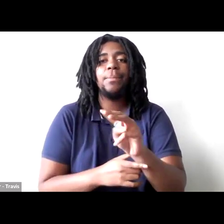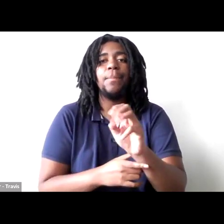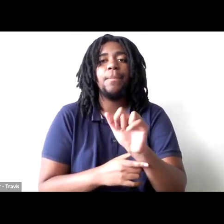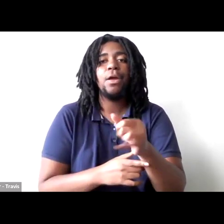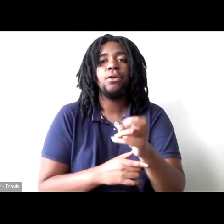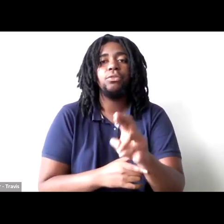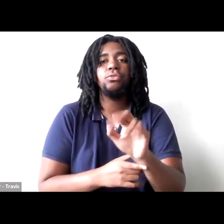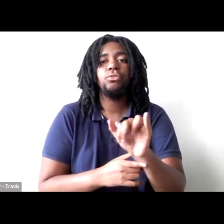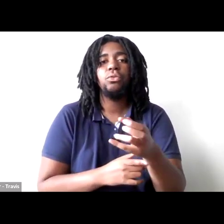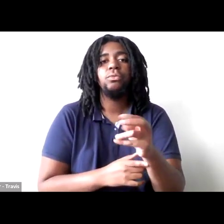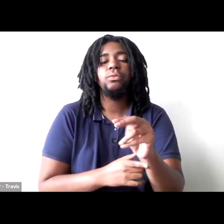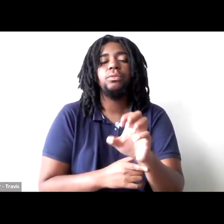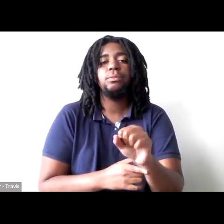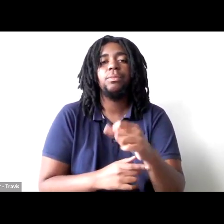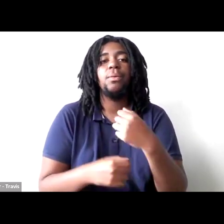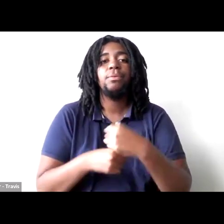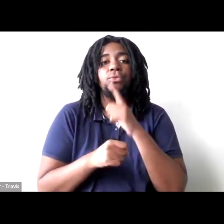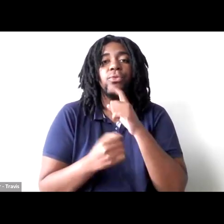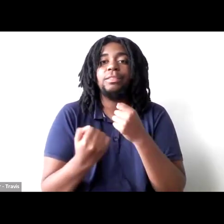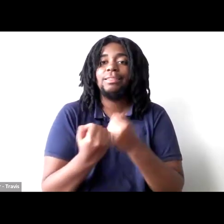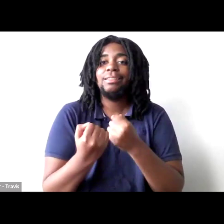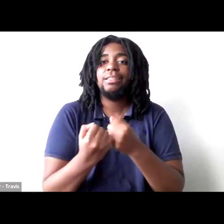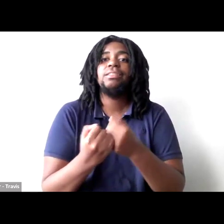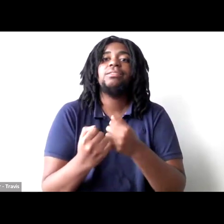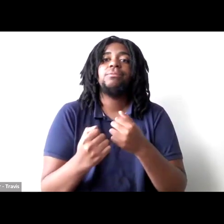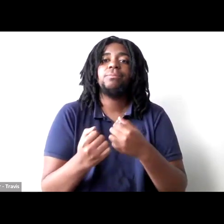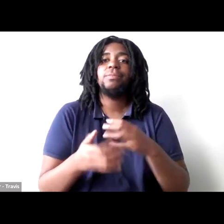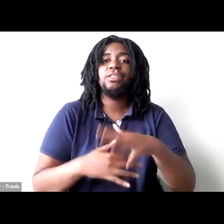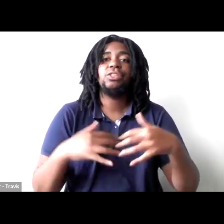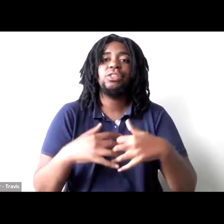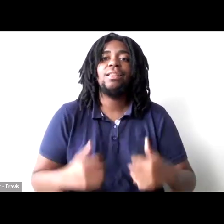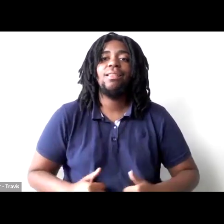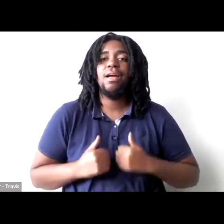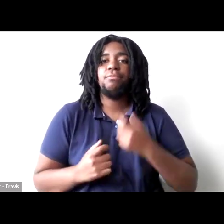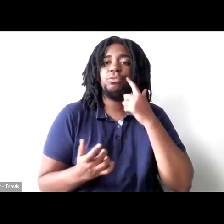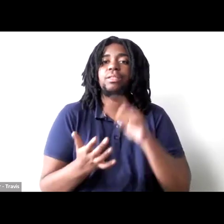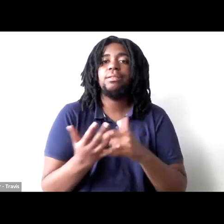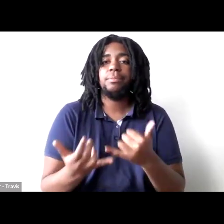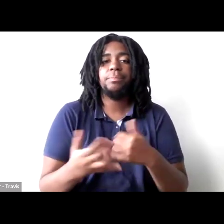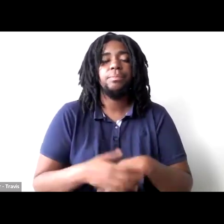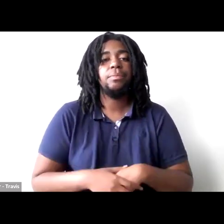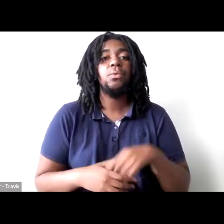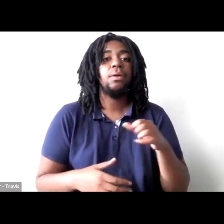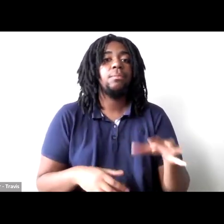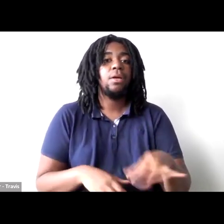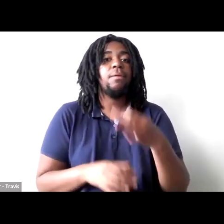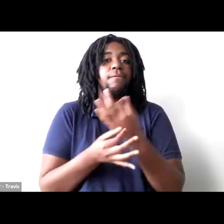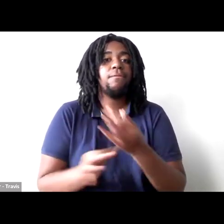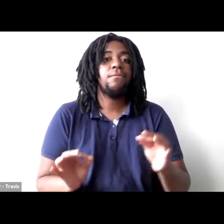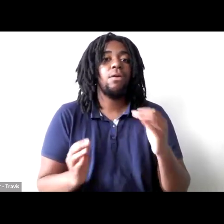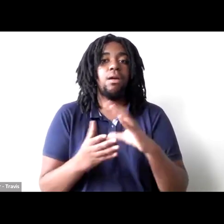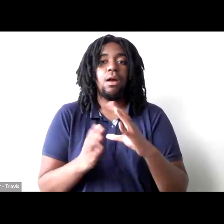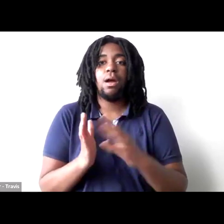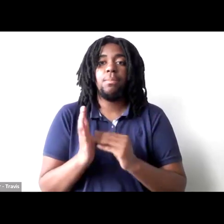in Baltimore today. You can pick up your free copy of the Illustrated Guide to East Baltimore's Historic American Indian